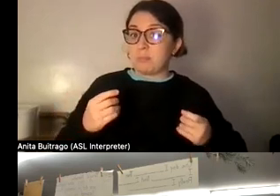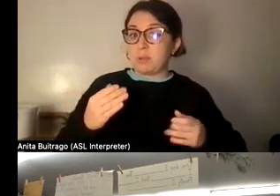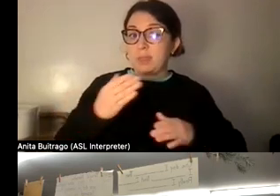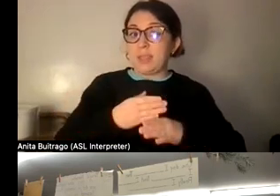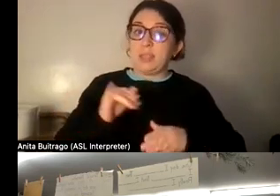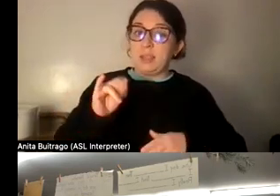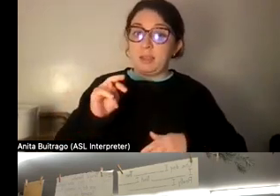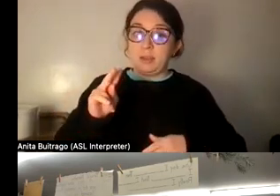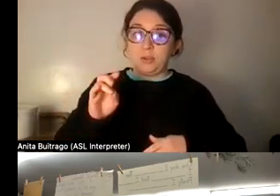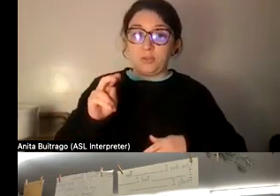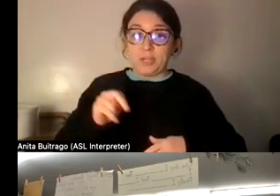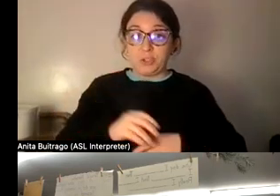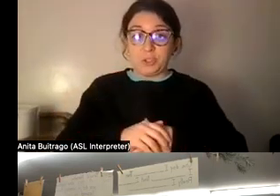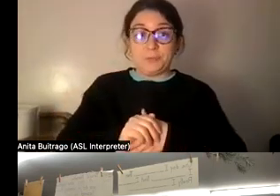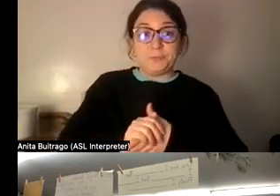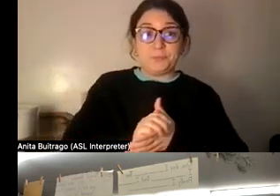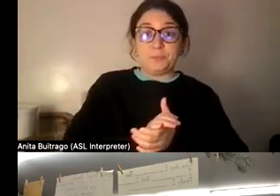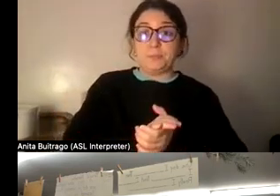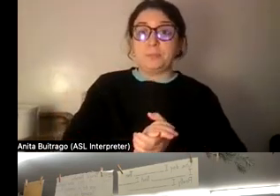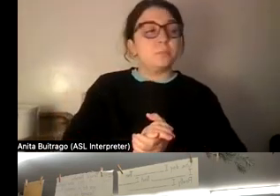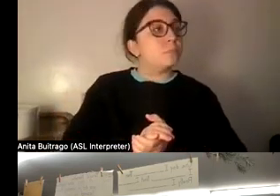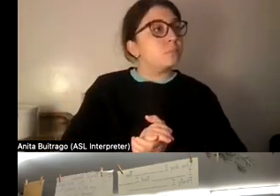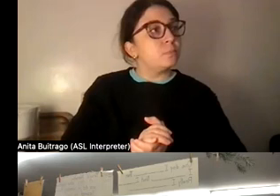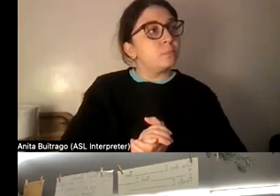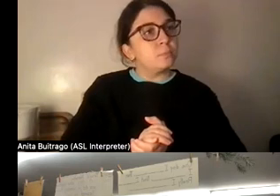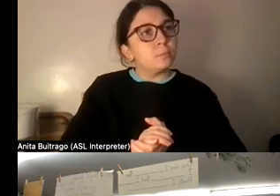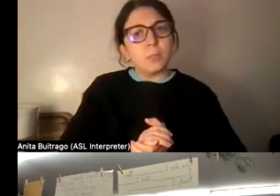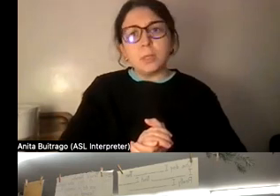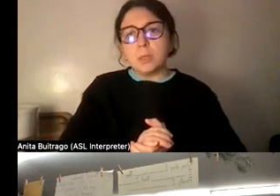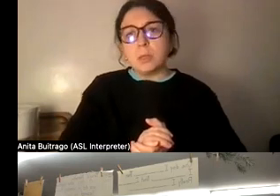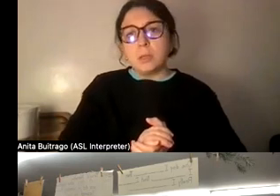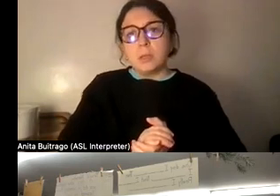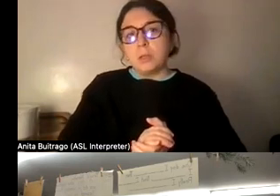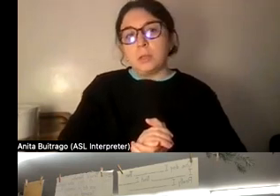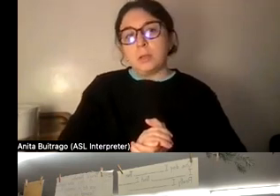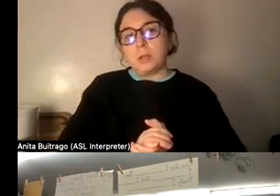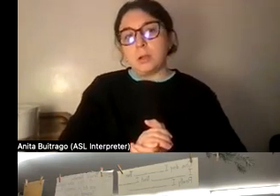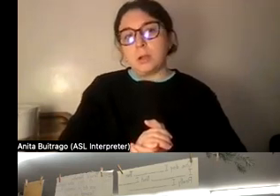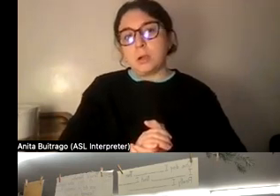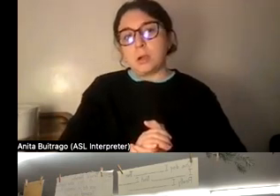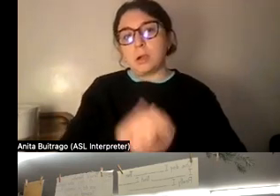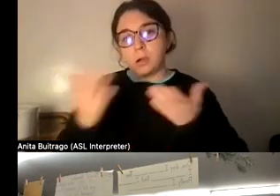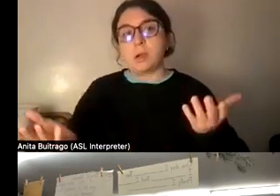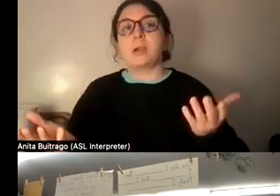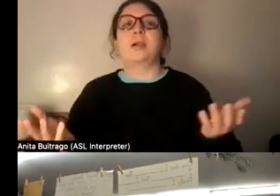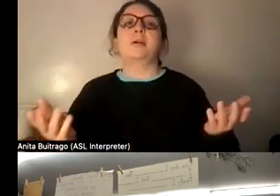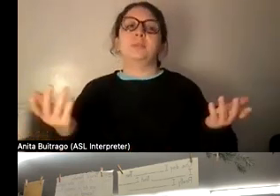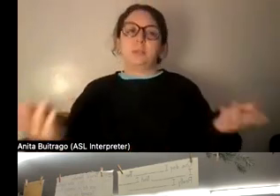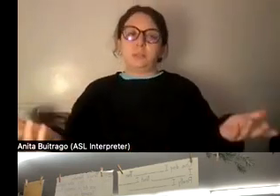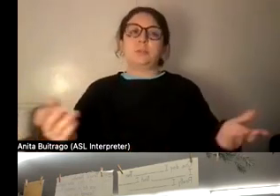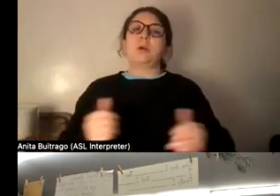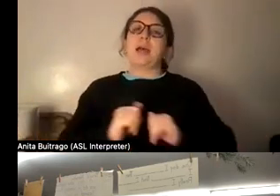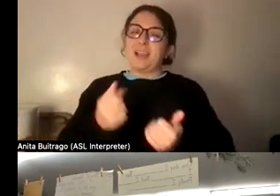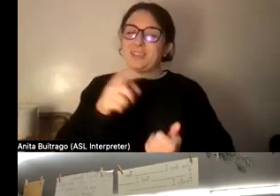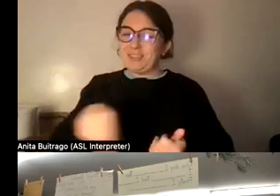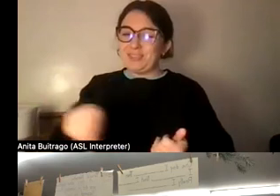who we're talking? Well, I can't remember. So how can you support your child at home? This is the #1 question that we get every time we